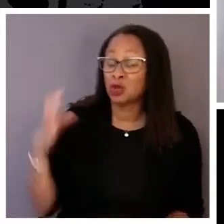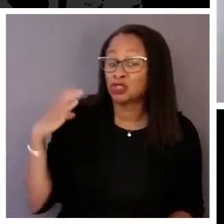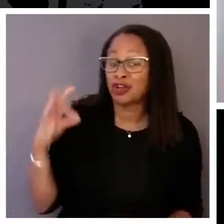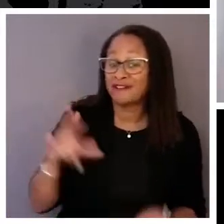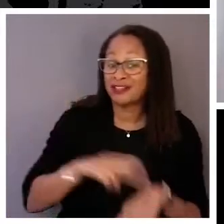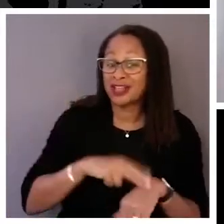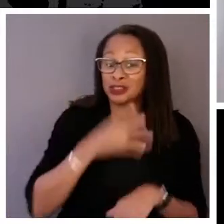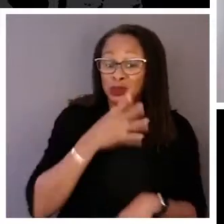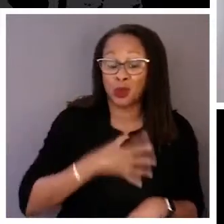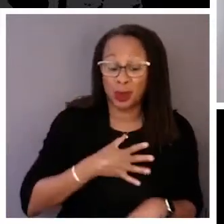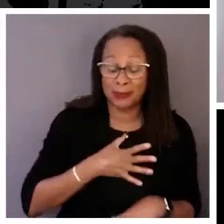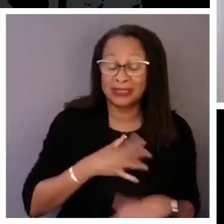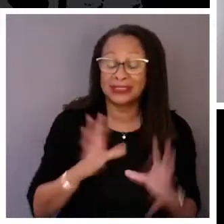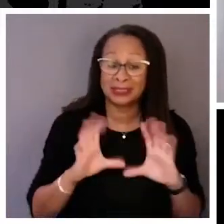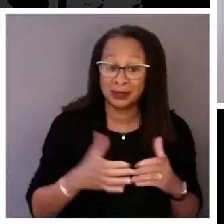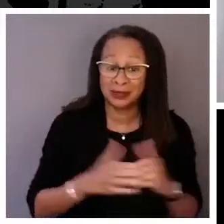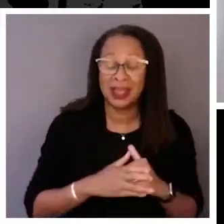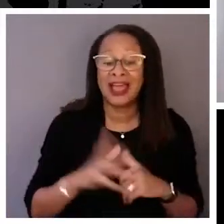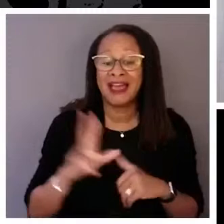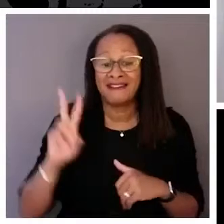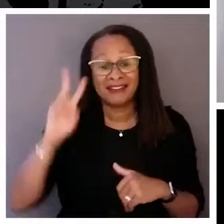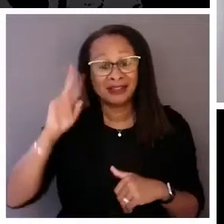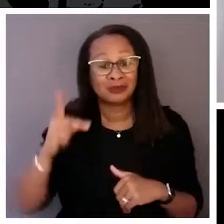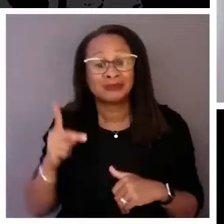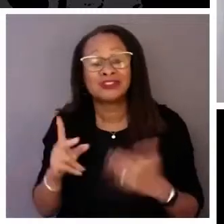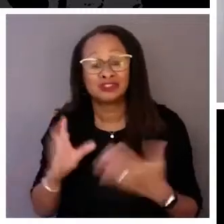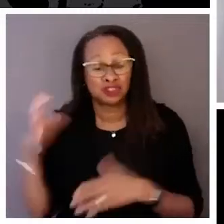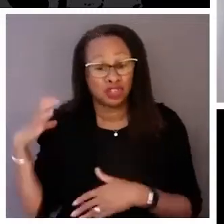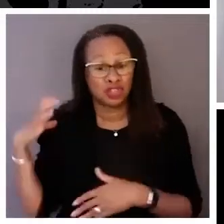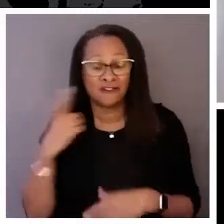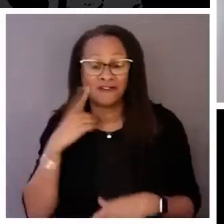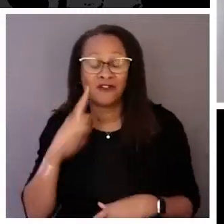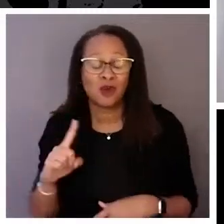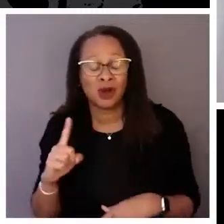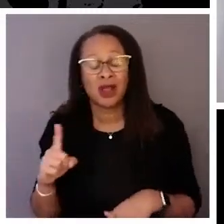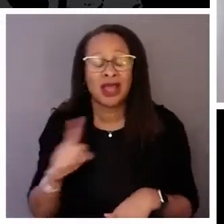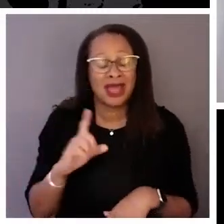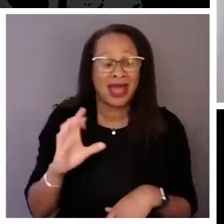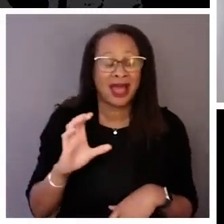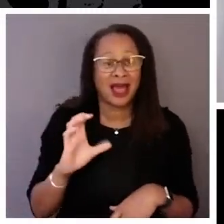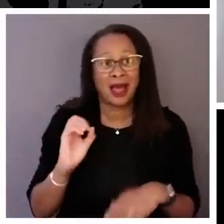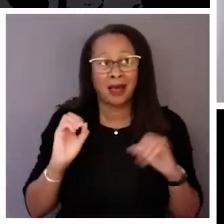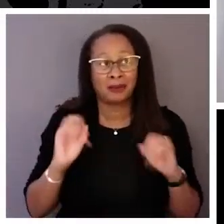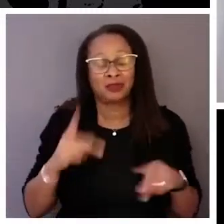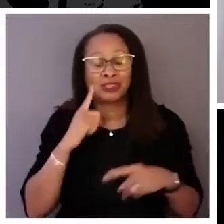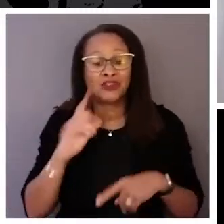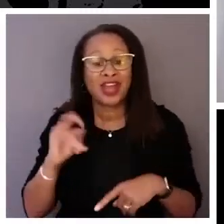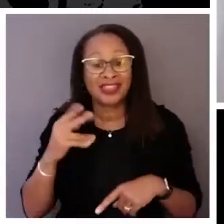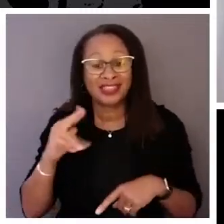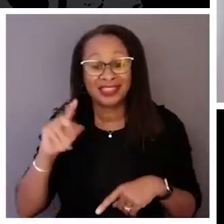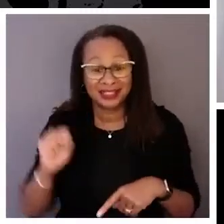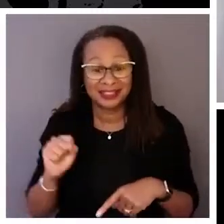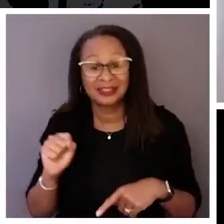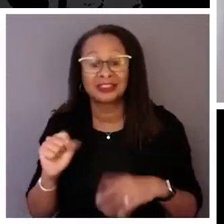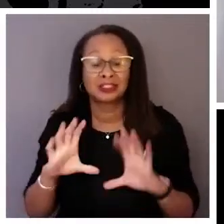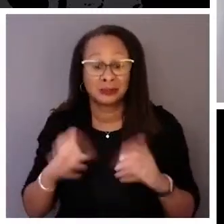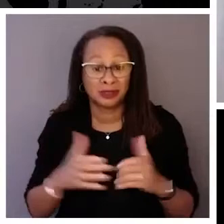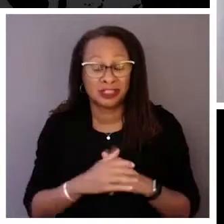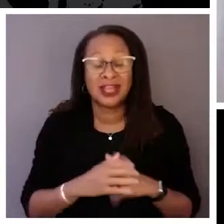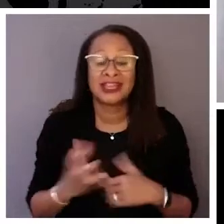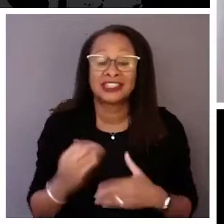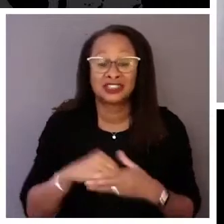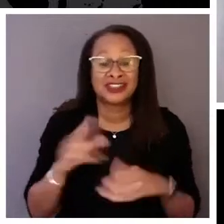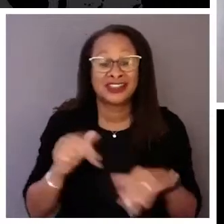Women's Committee, a vice chair for the LA Ethnic Employment Opportunities Committee, and is a member of the National Native Americans